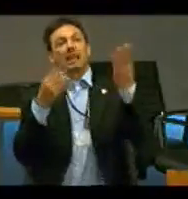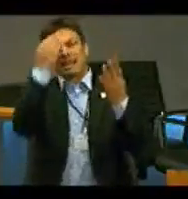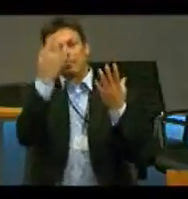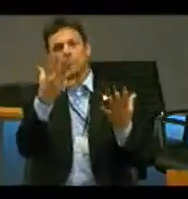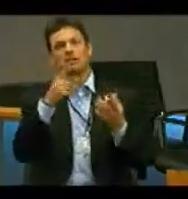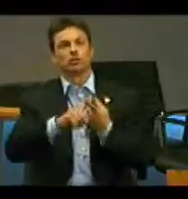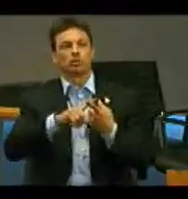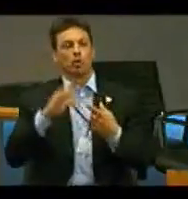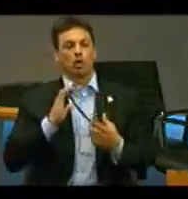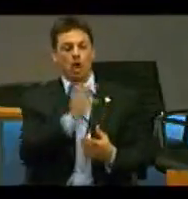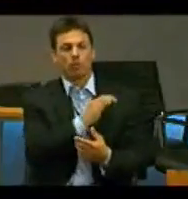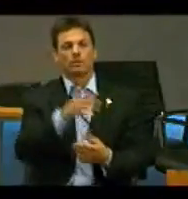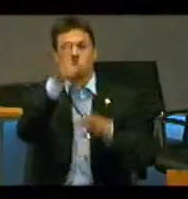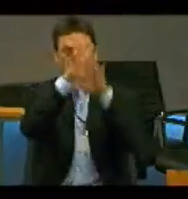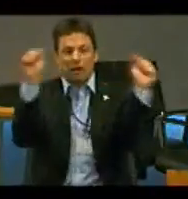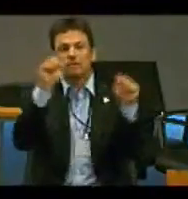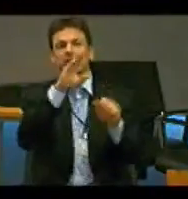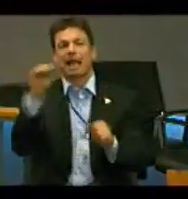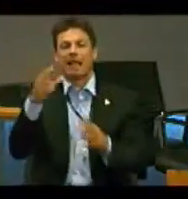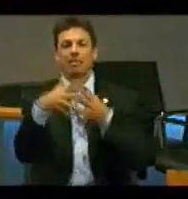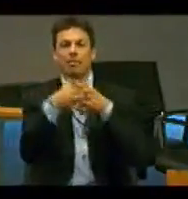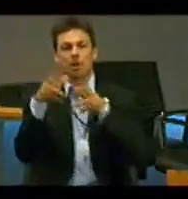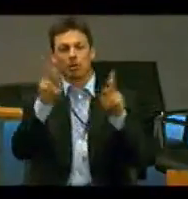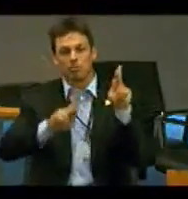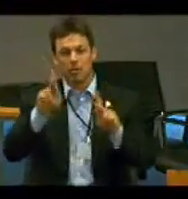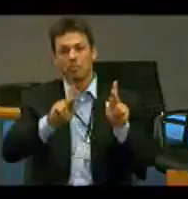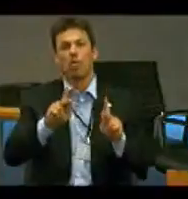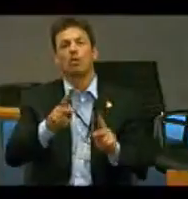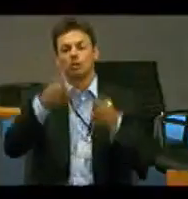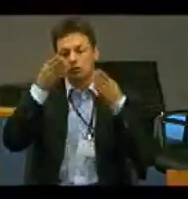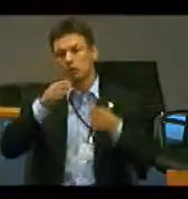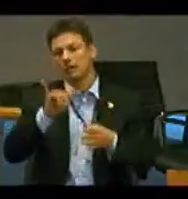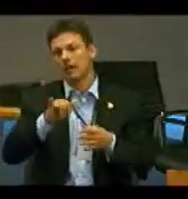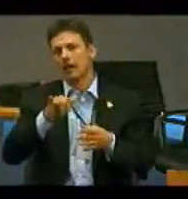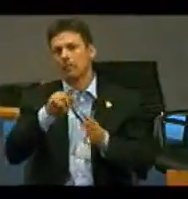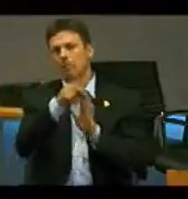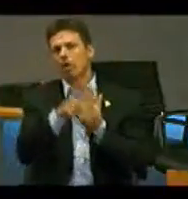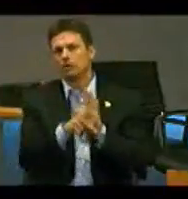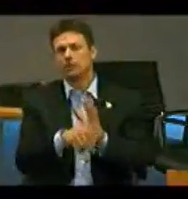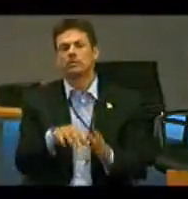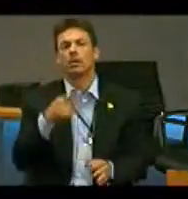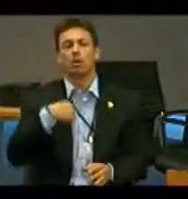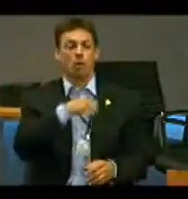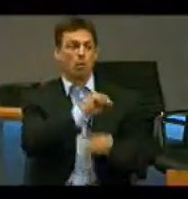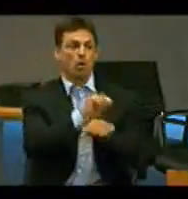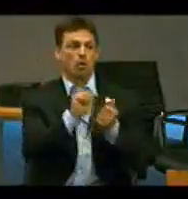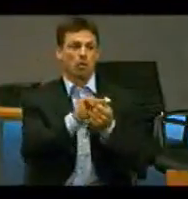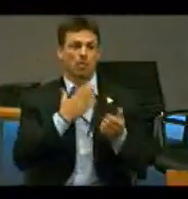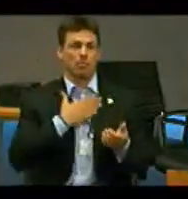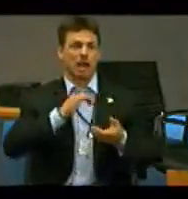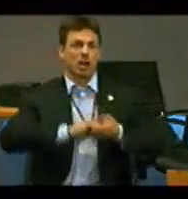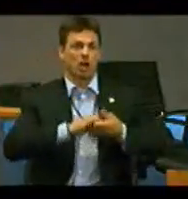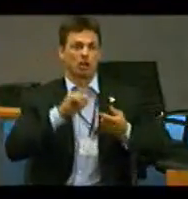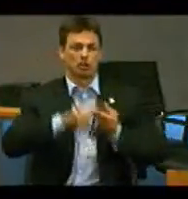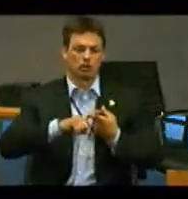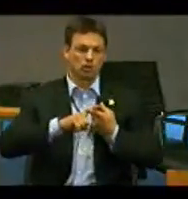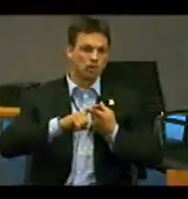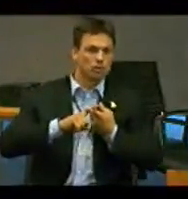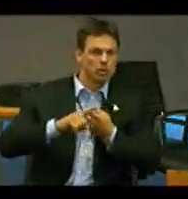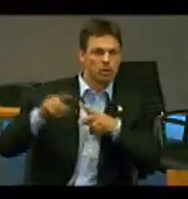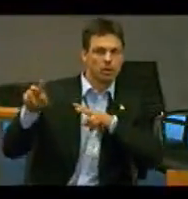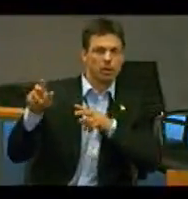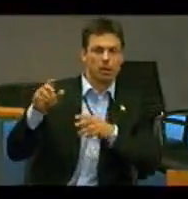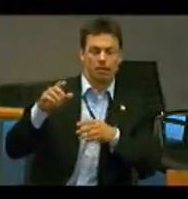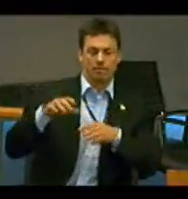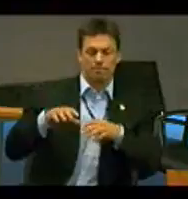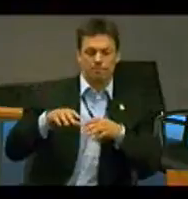American people about appropriate civil rights policy on this issue. I look forward to working with my colleagues to draw conclusions and make recommendations